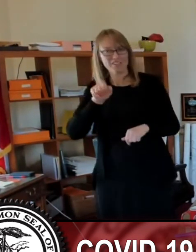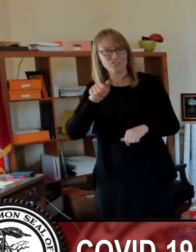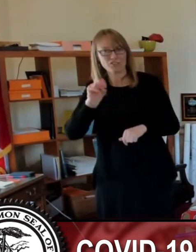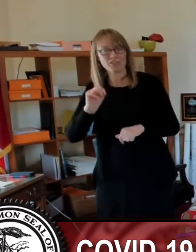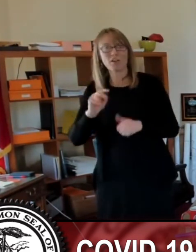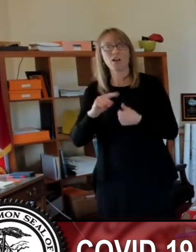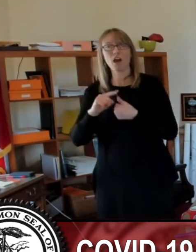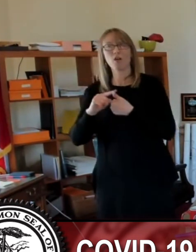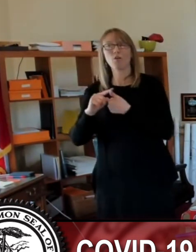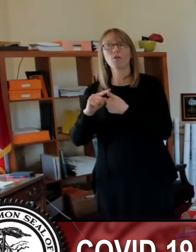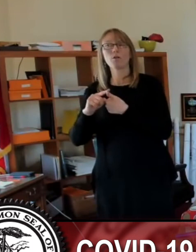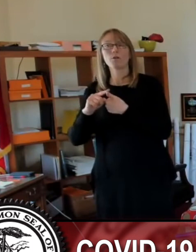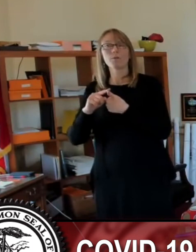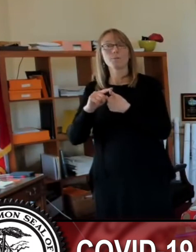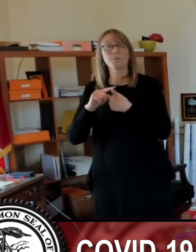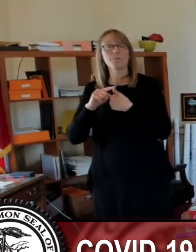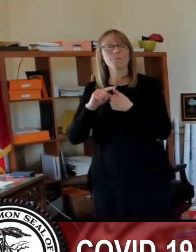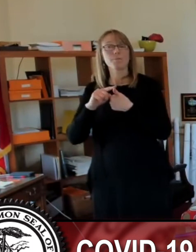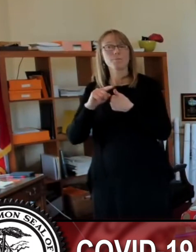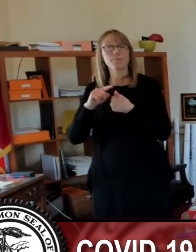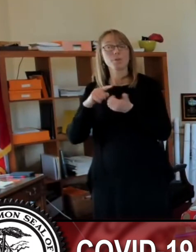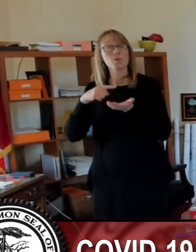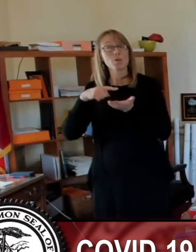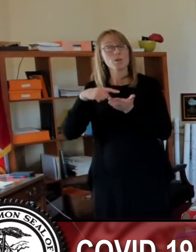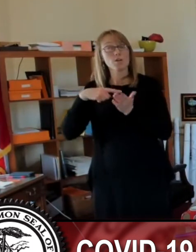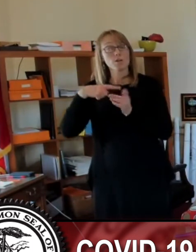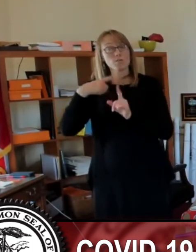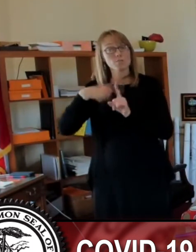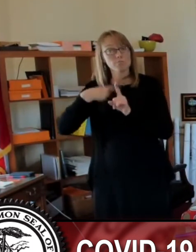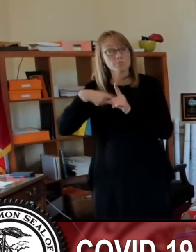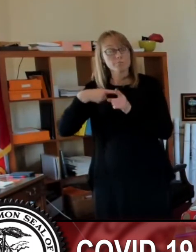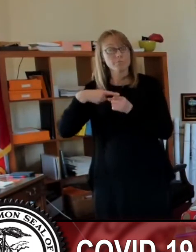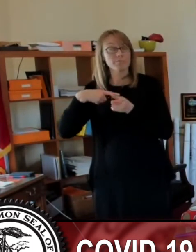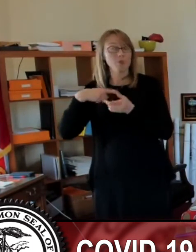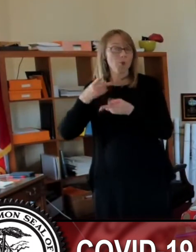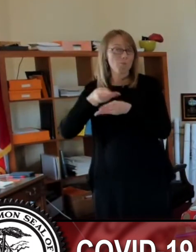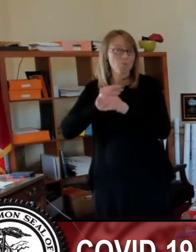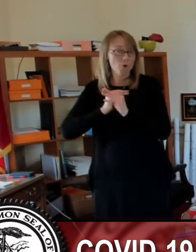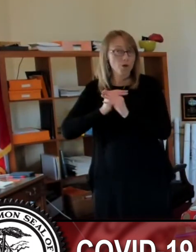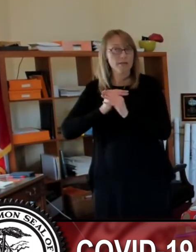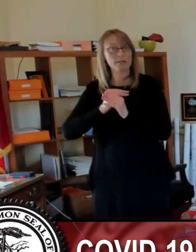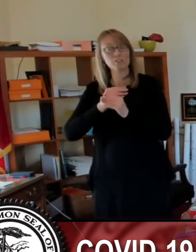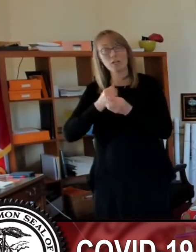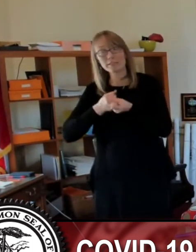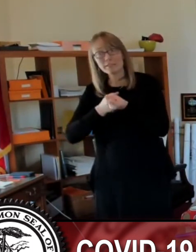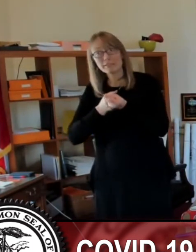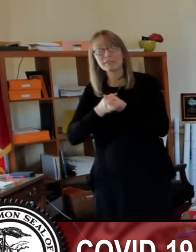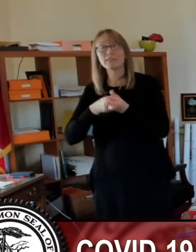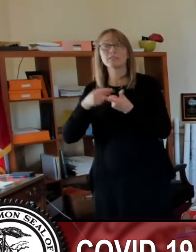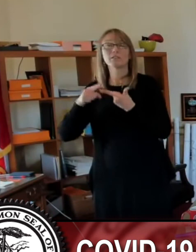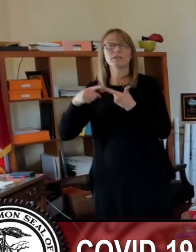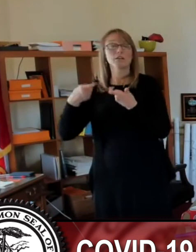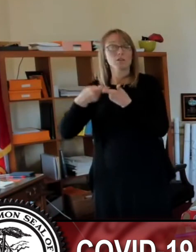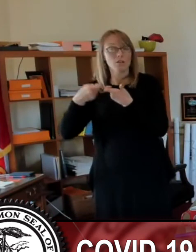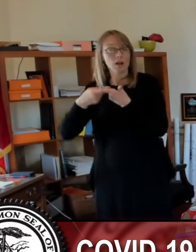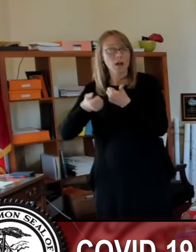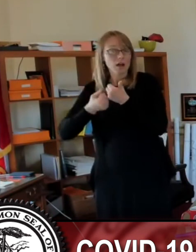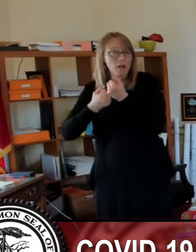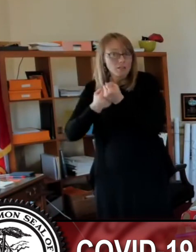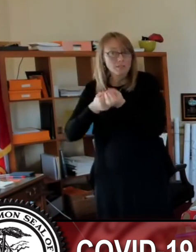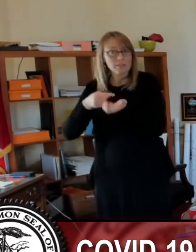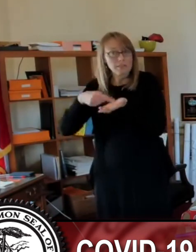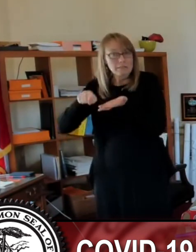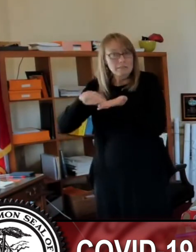and emergency housing for homeless, and getting folks then moved into transitional and permanent housing. So we're